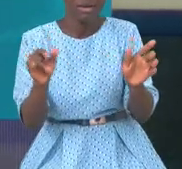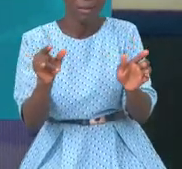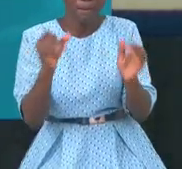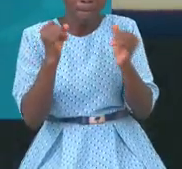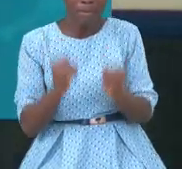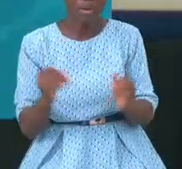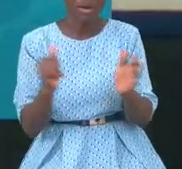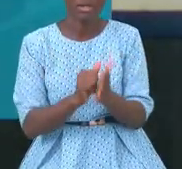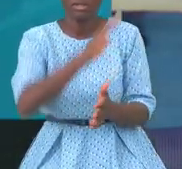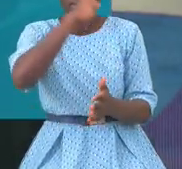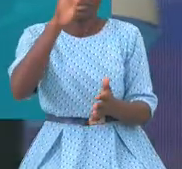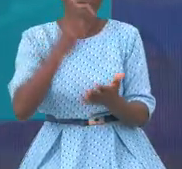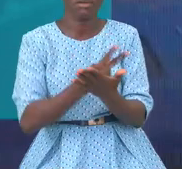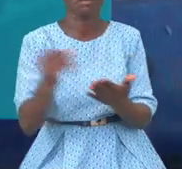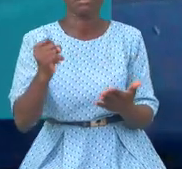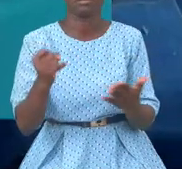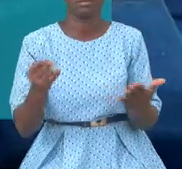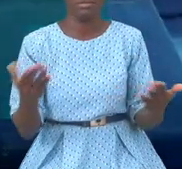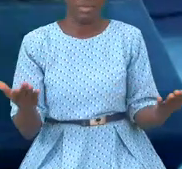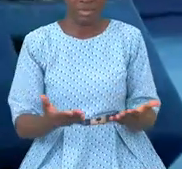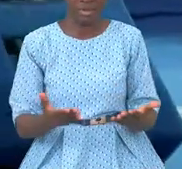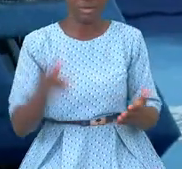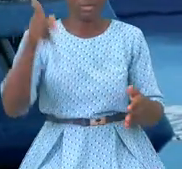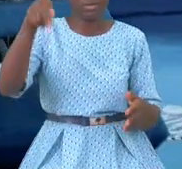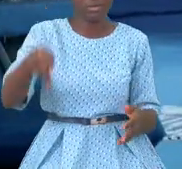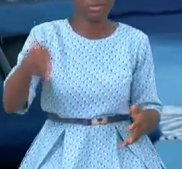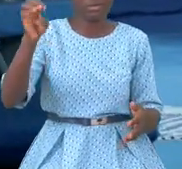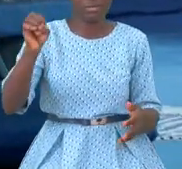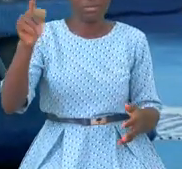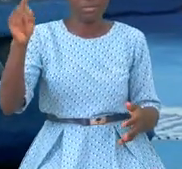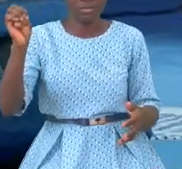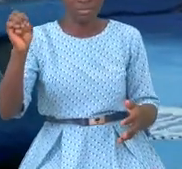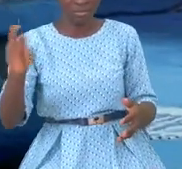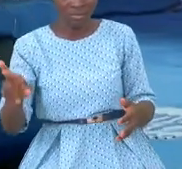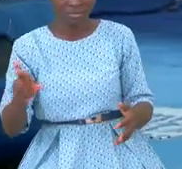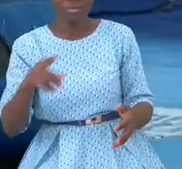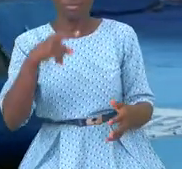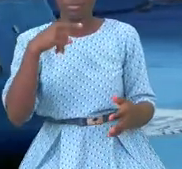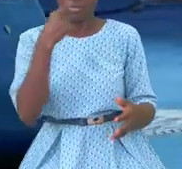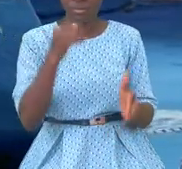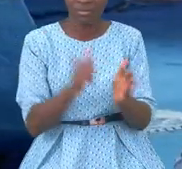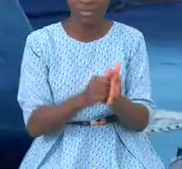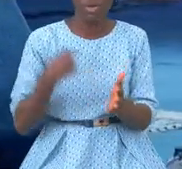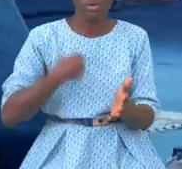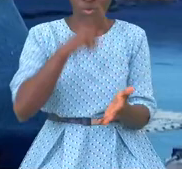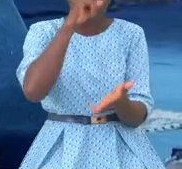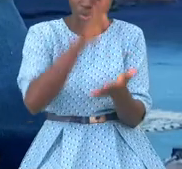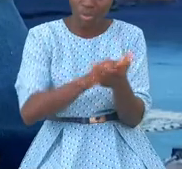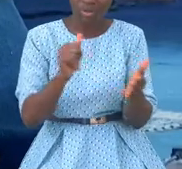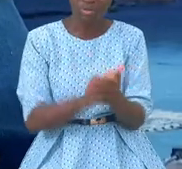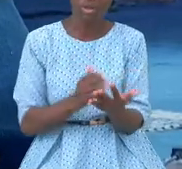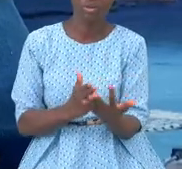he said, we believe that through the grace of the Lord Jesus Christ,